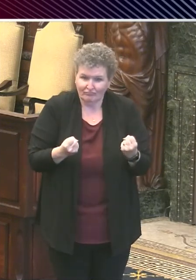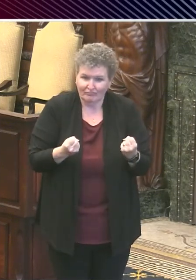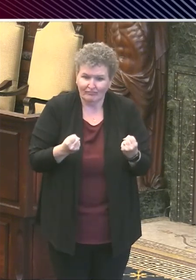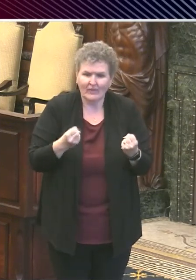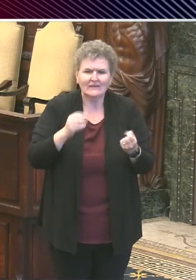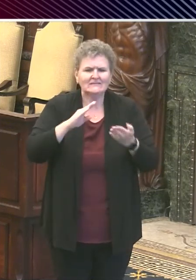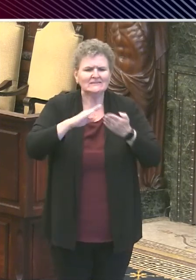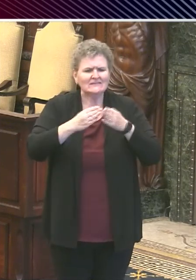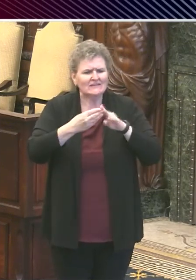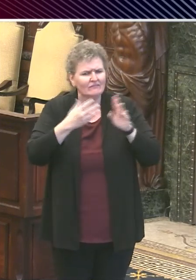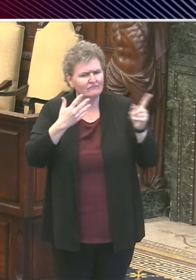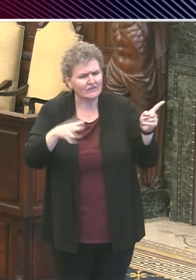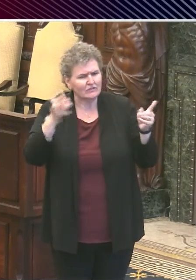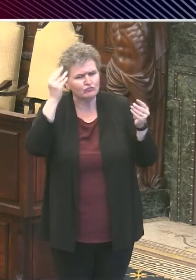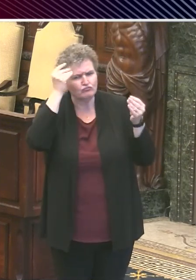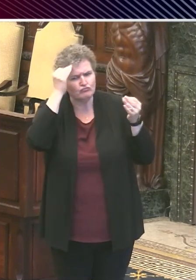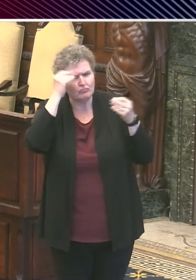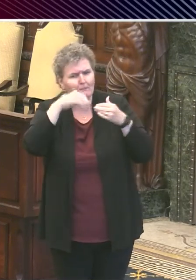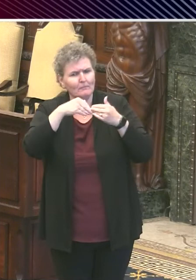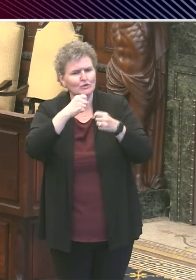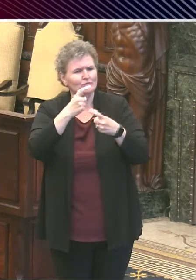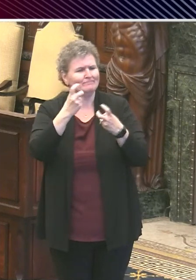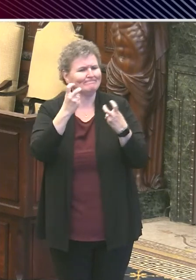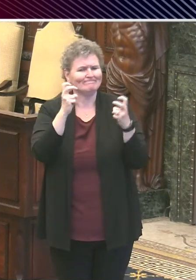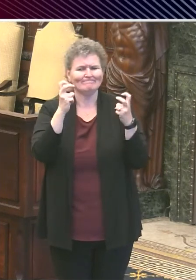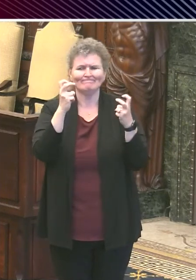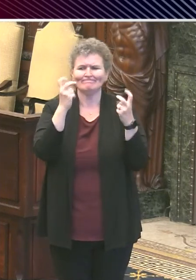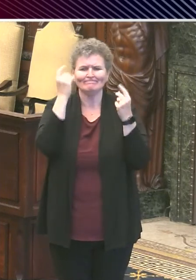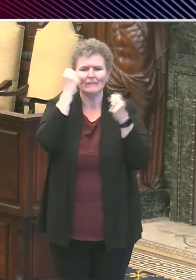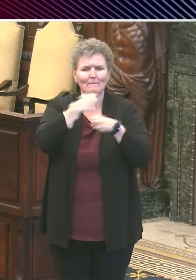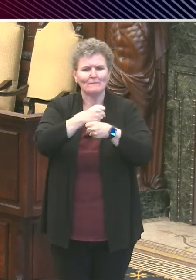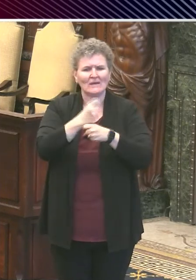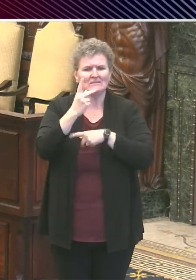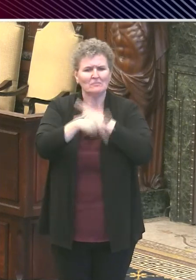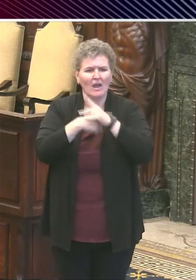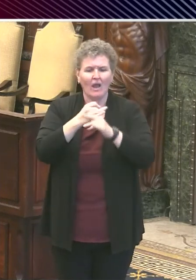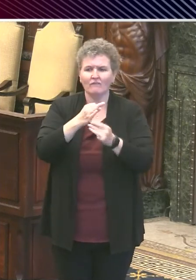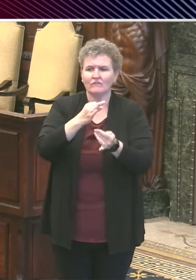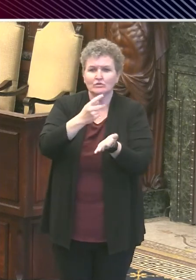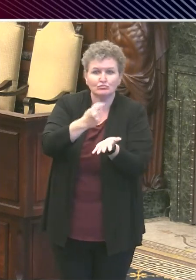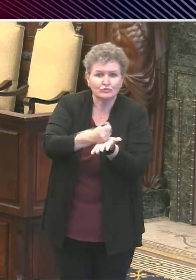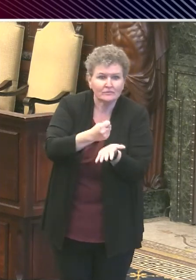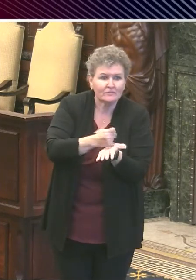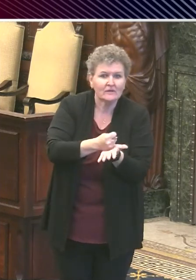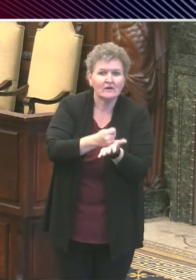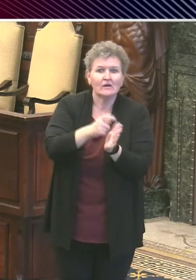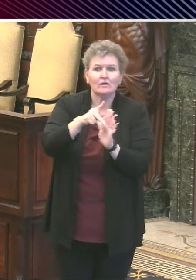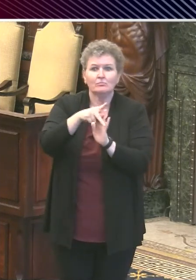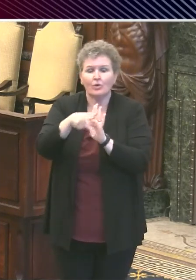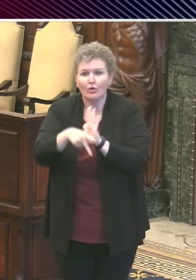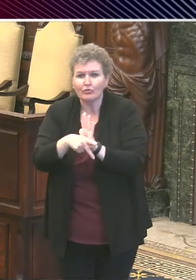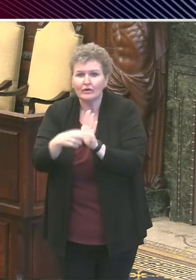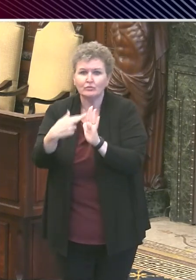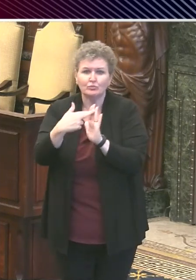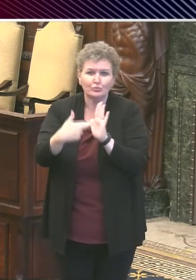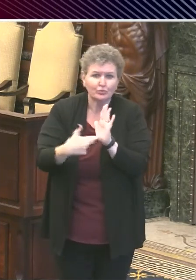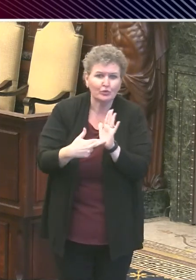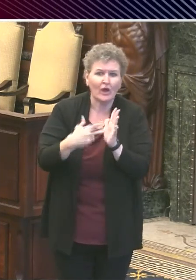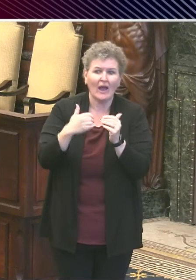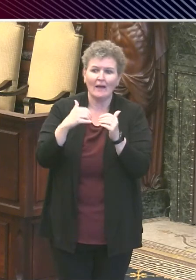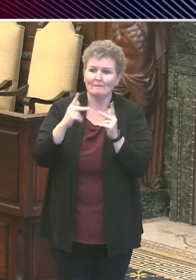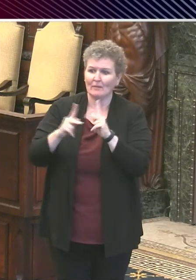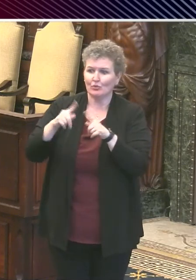thought to creating some type of treatment protocol that the public can use?